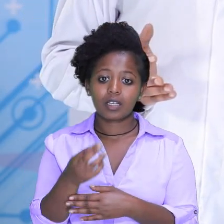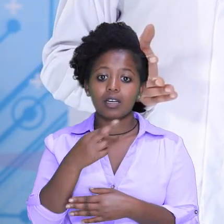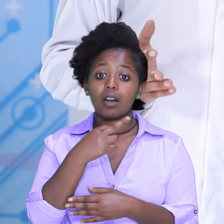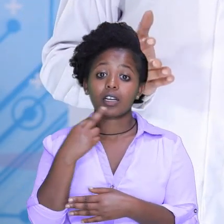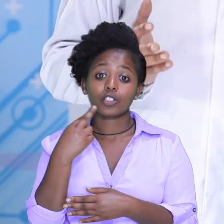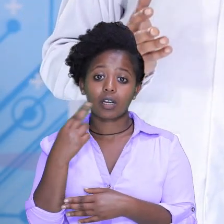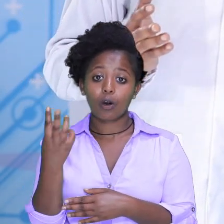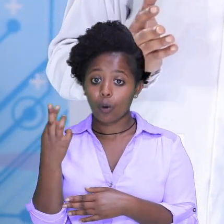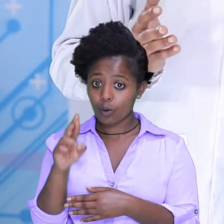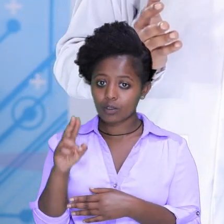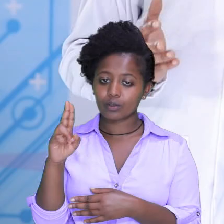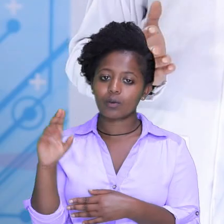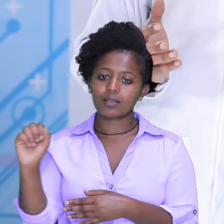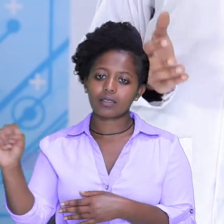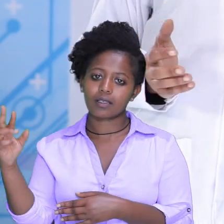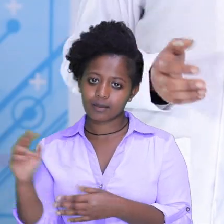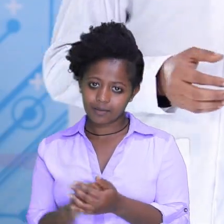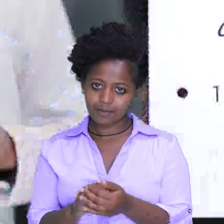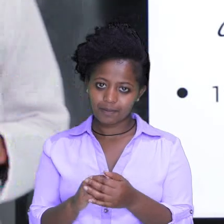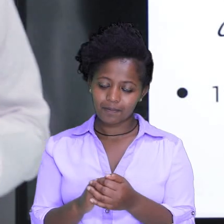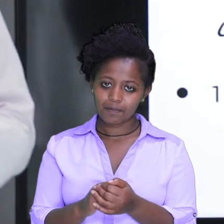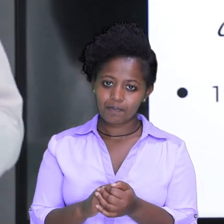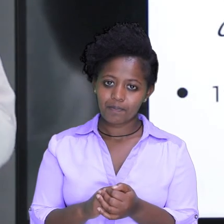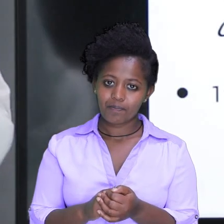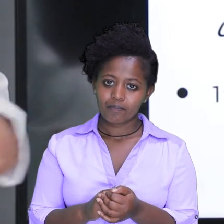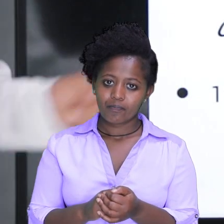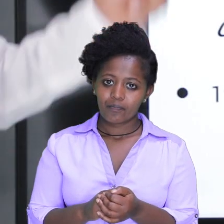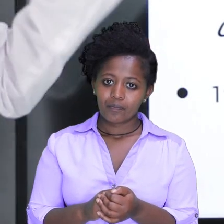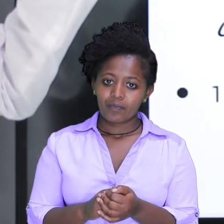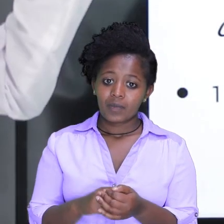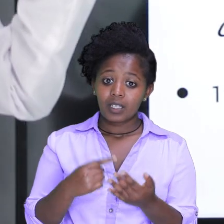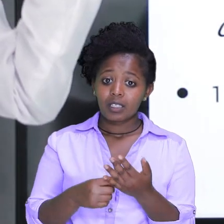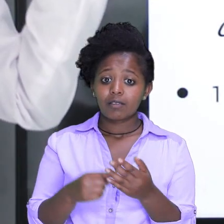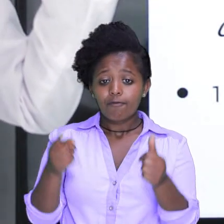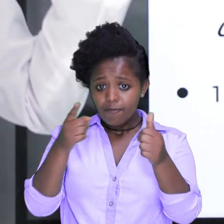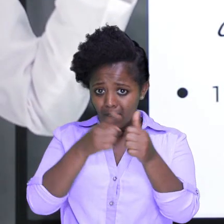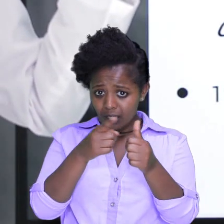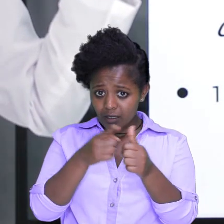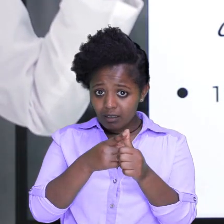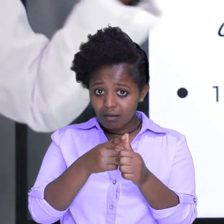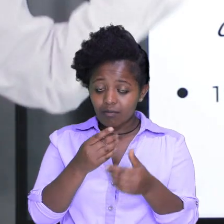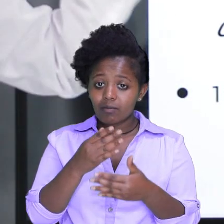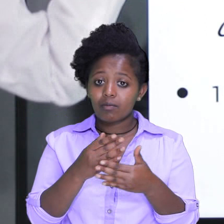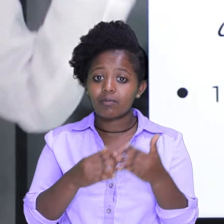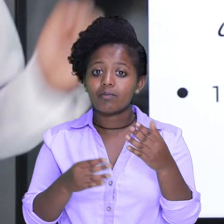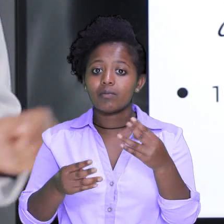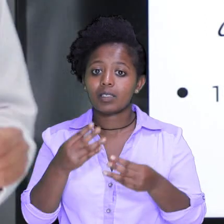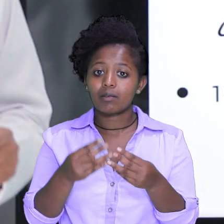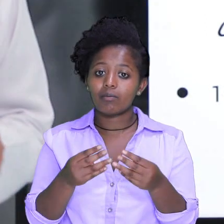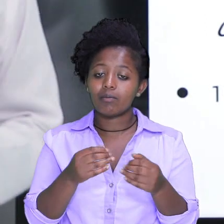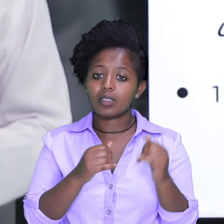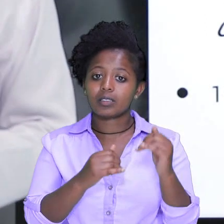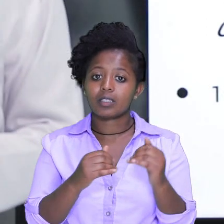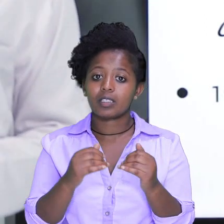Russia or USSR at the time. His first measures, he created